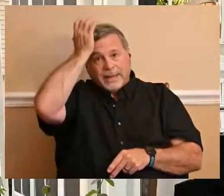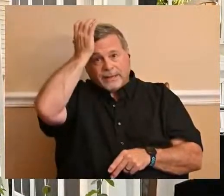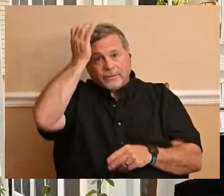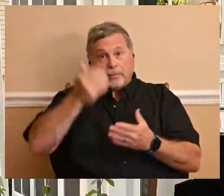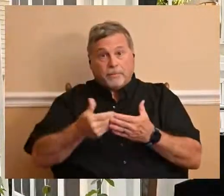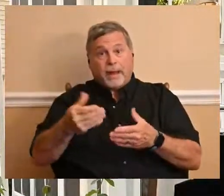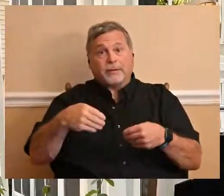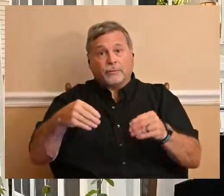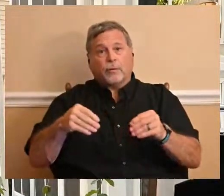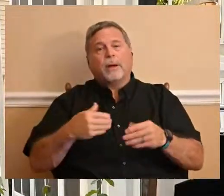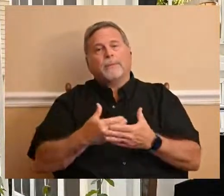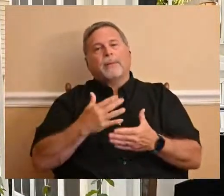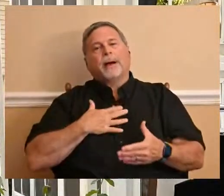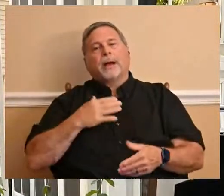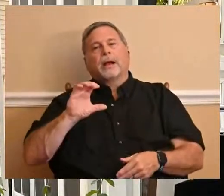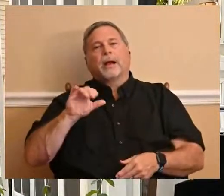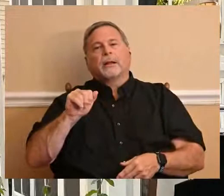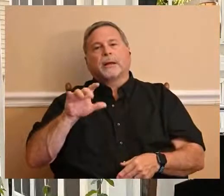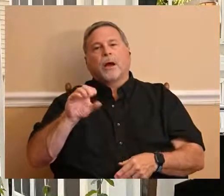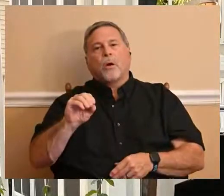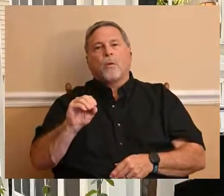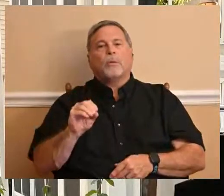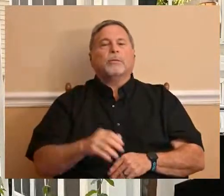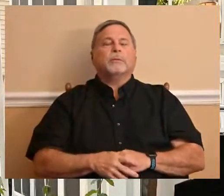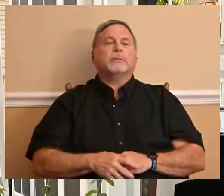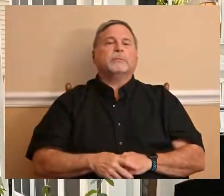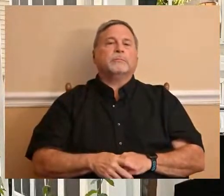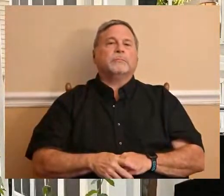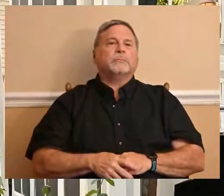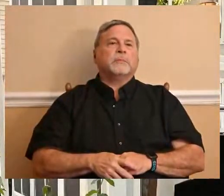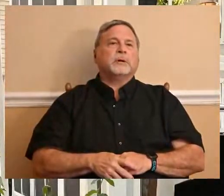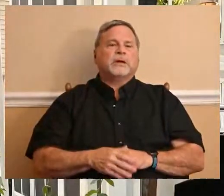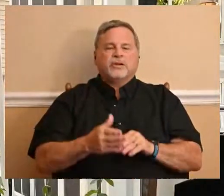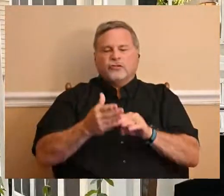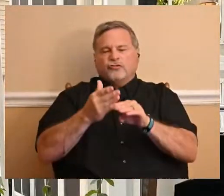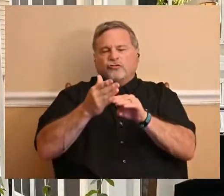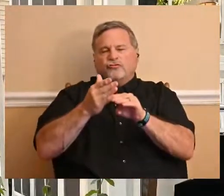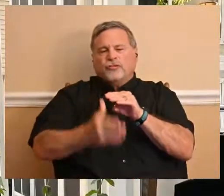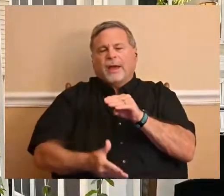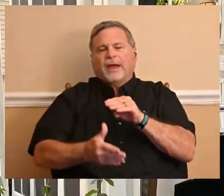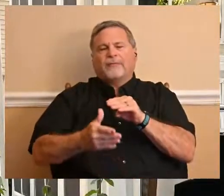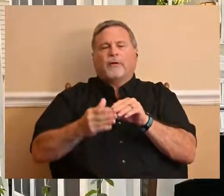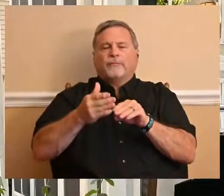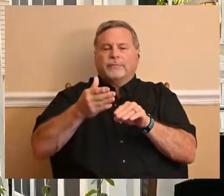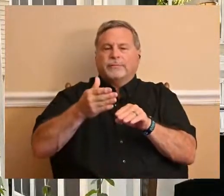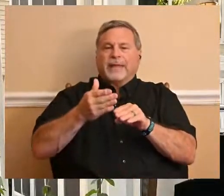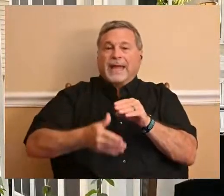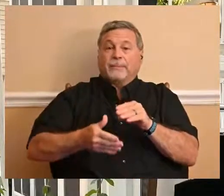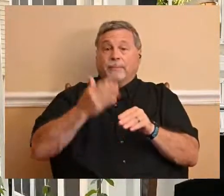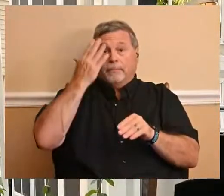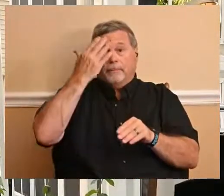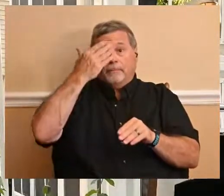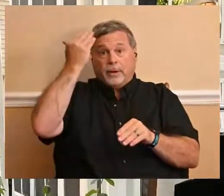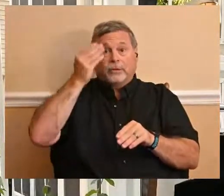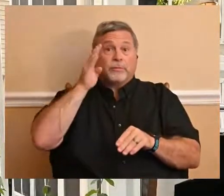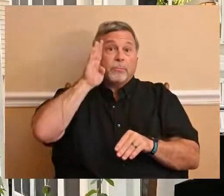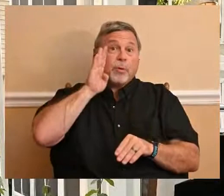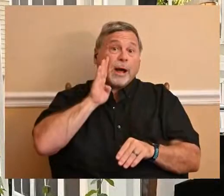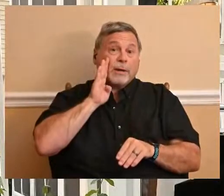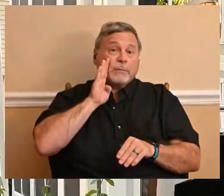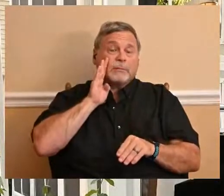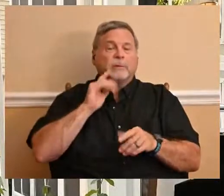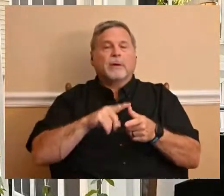mine at Costco, doesn't matter. We're just shave off the tip because that's usually brown. And we're going to cut